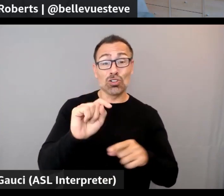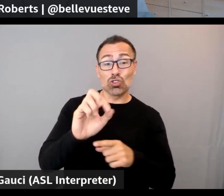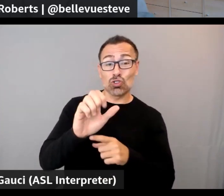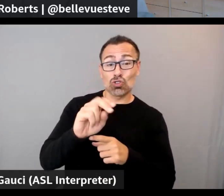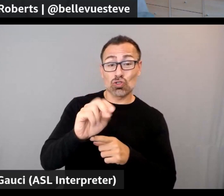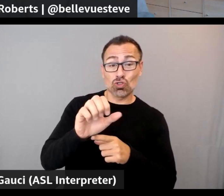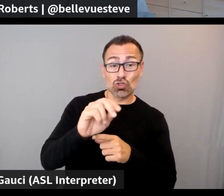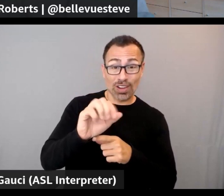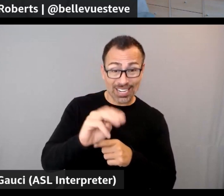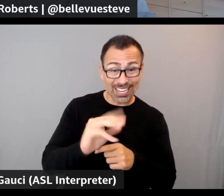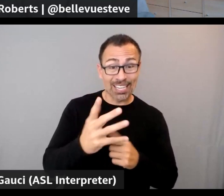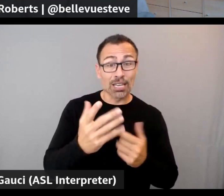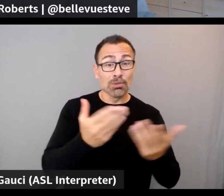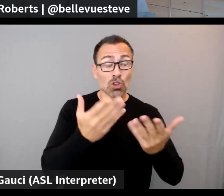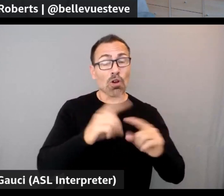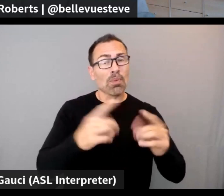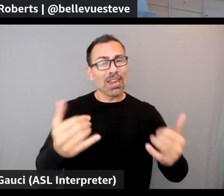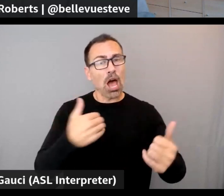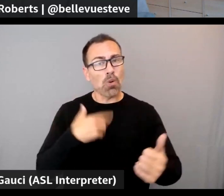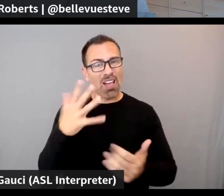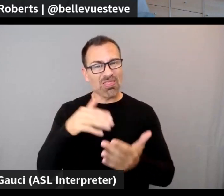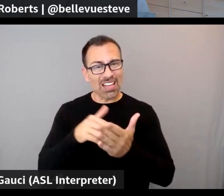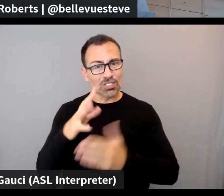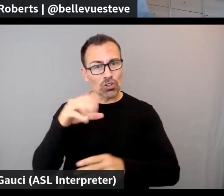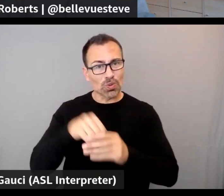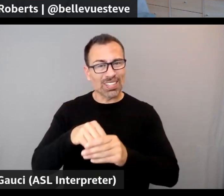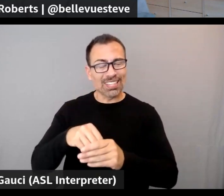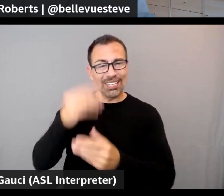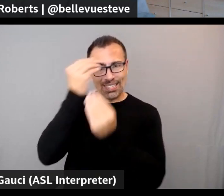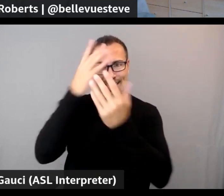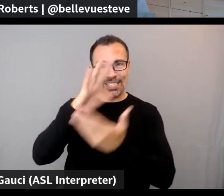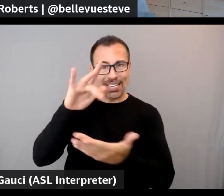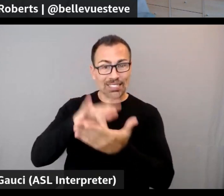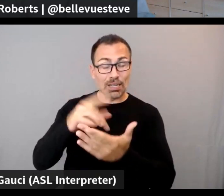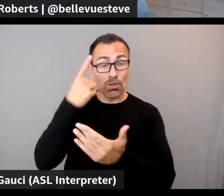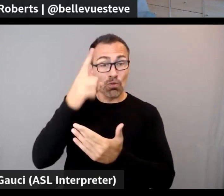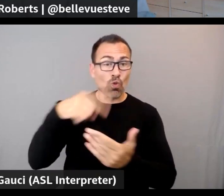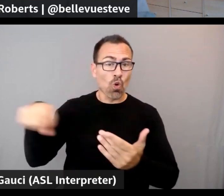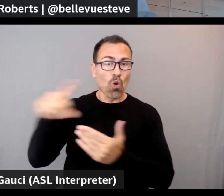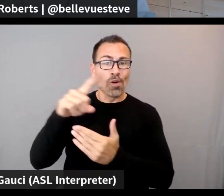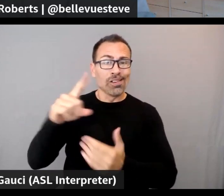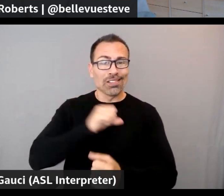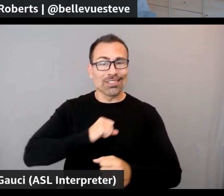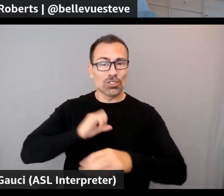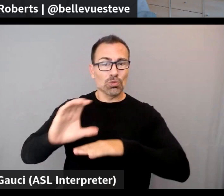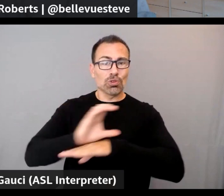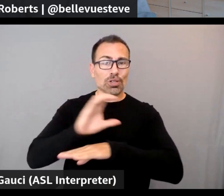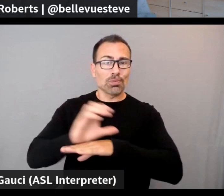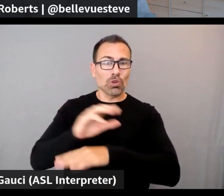data center to build the ultra cluster. And that's basically the supercomputer machine learning